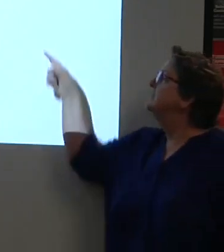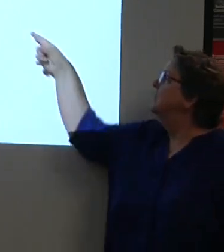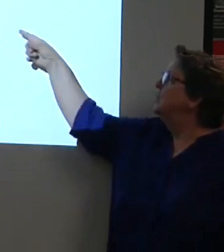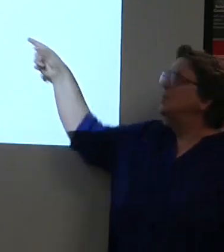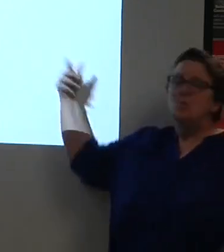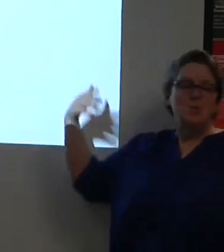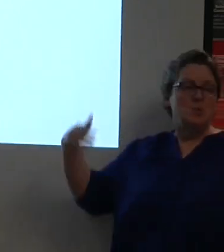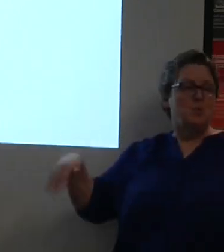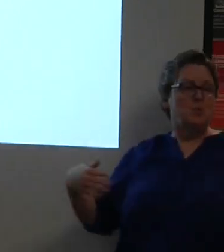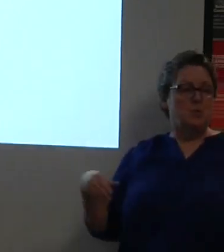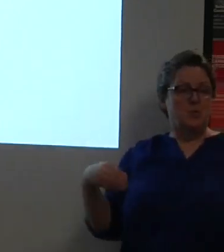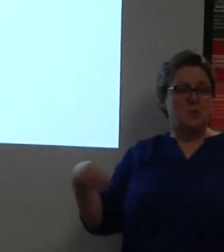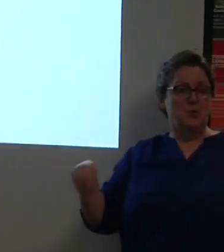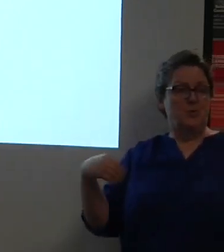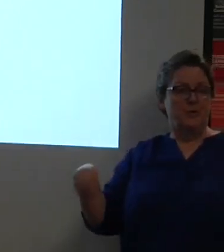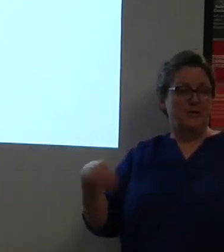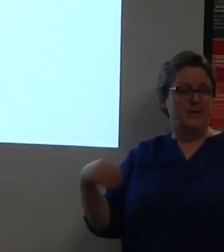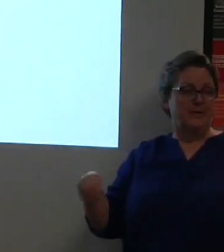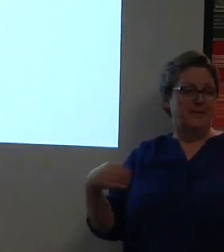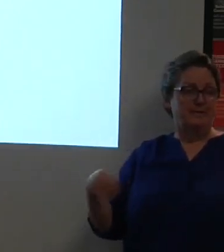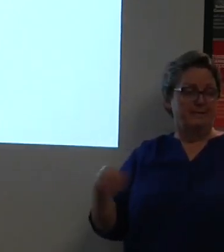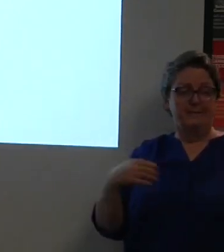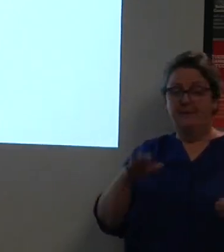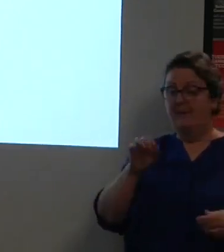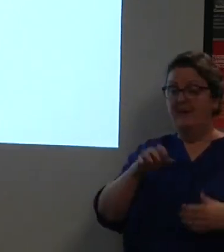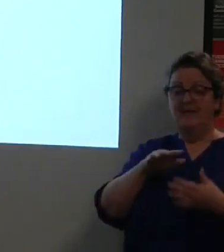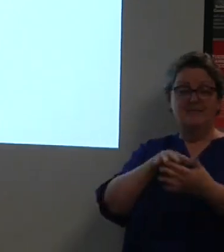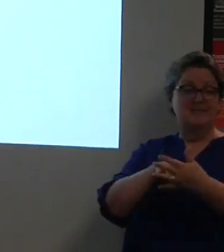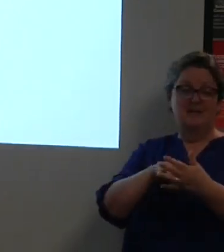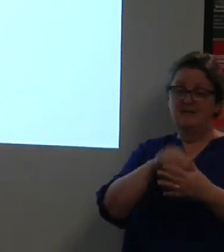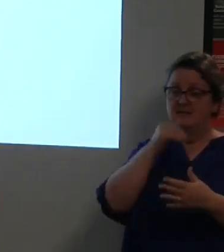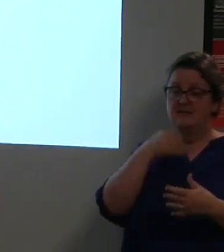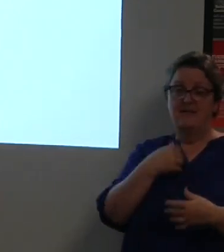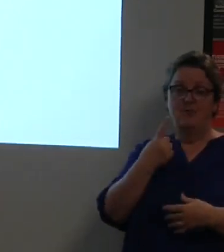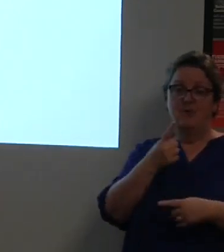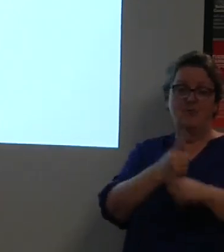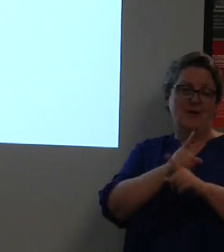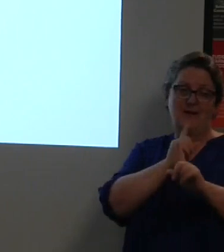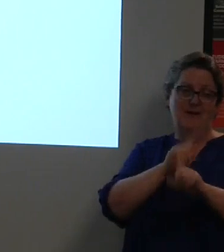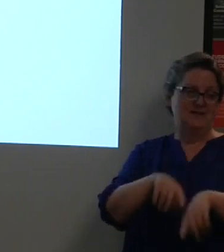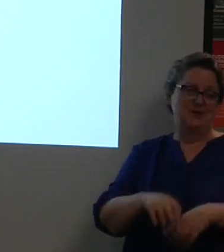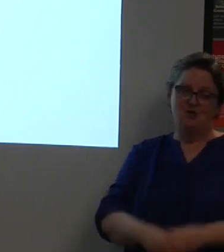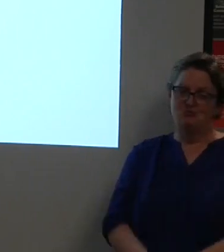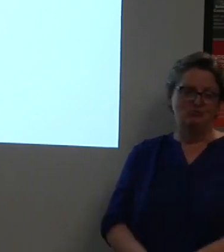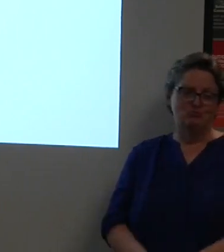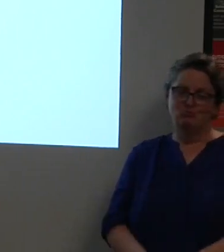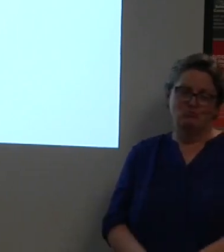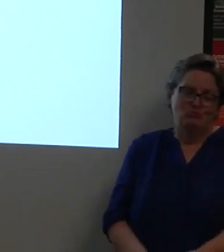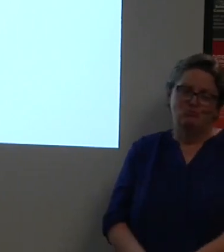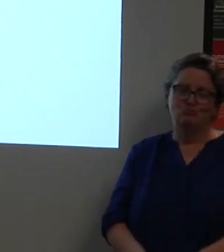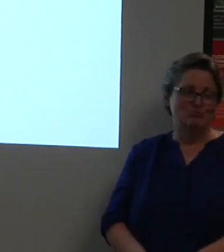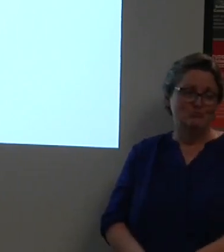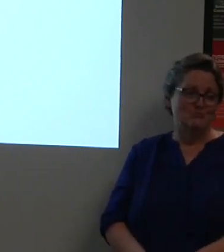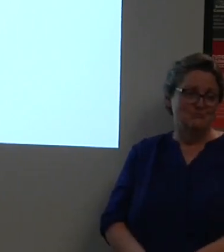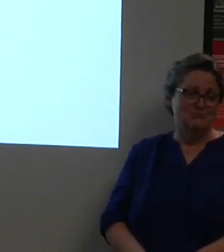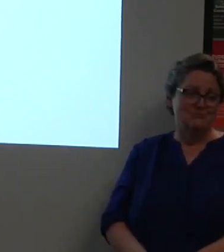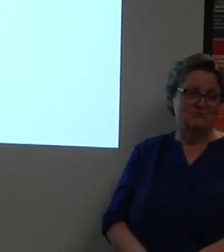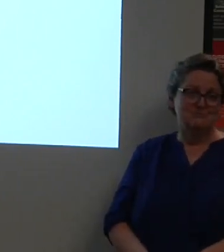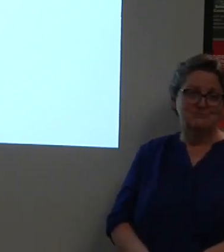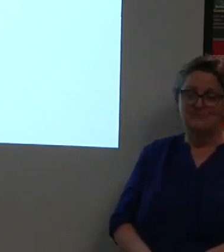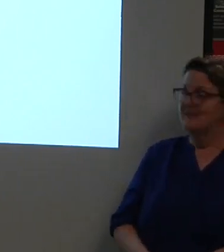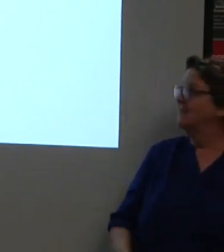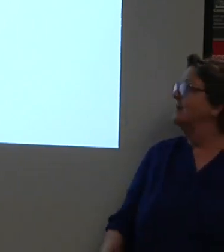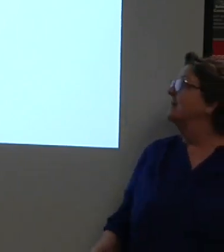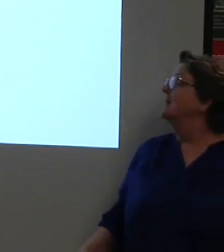flexibility. So with a case study approach, there's not one answer that you're going to know that all of your student teams necessarily get to. So